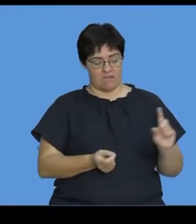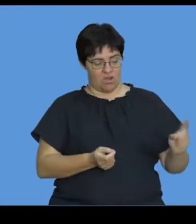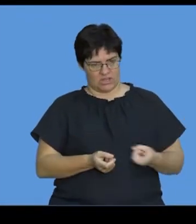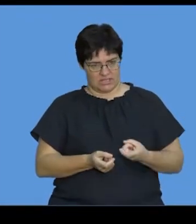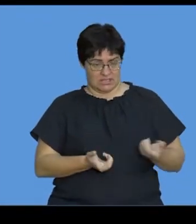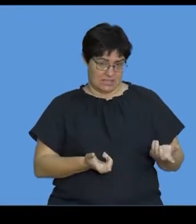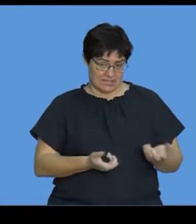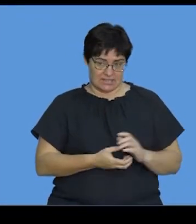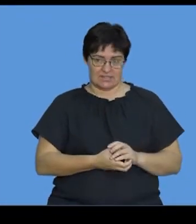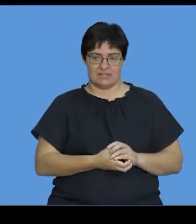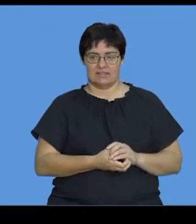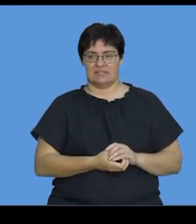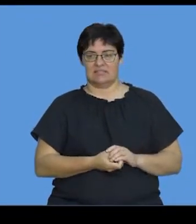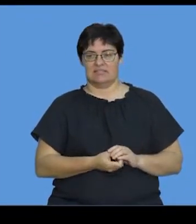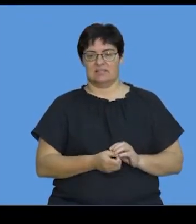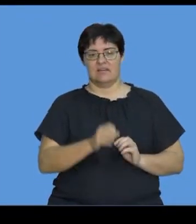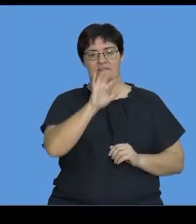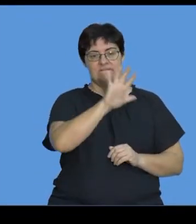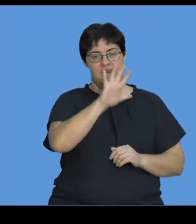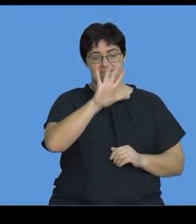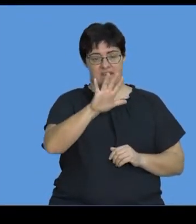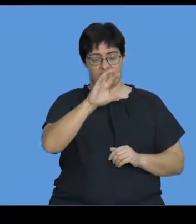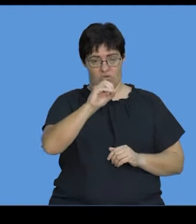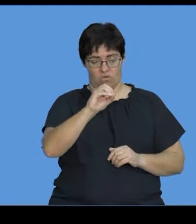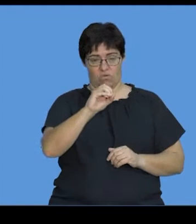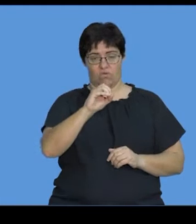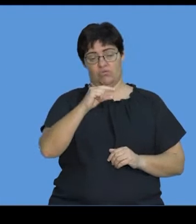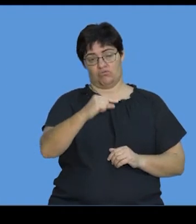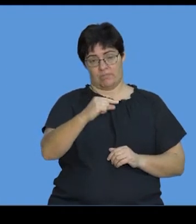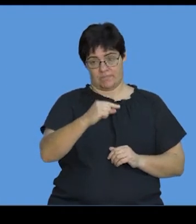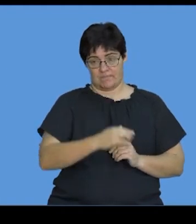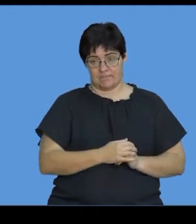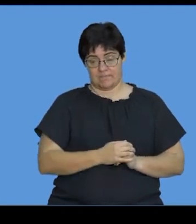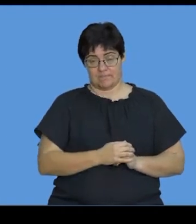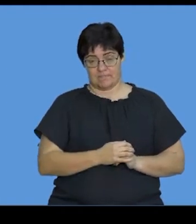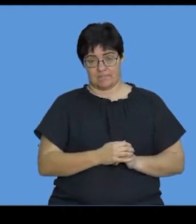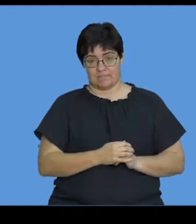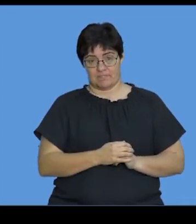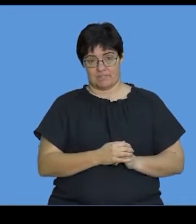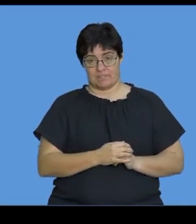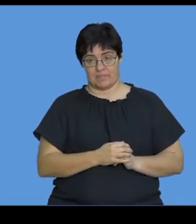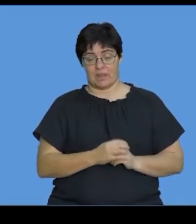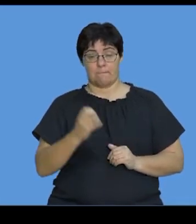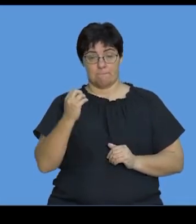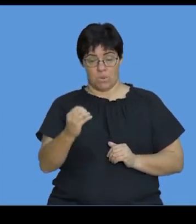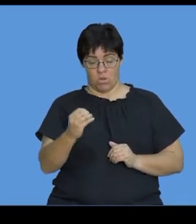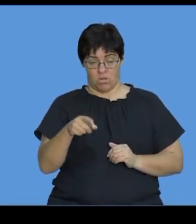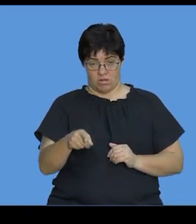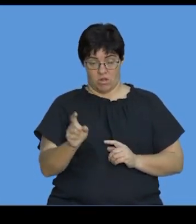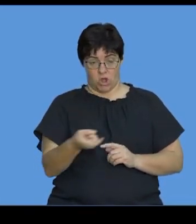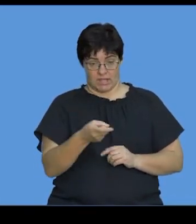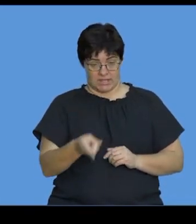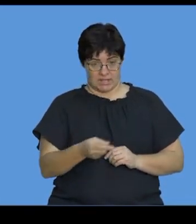There's my hockey stick. 550 grams. we have our hockey ball,